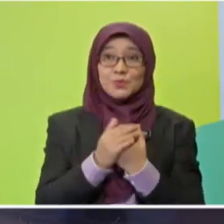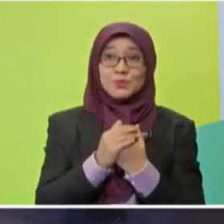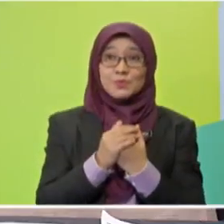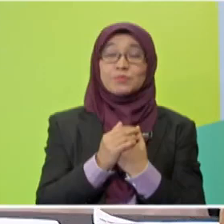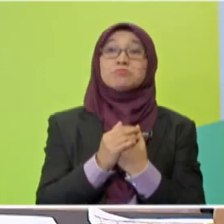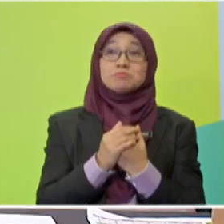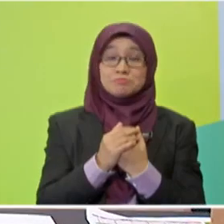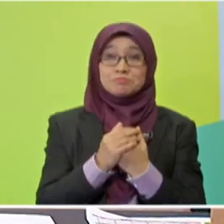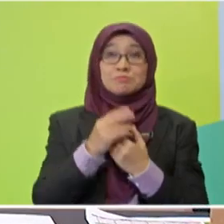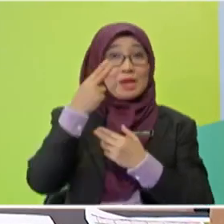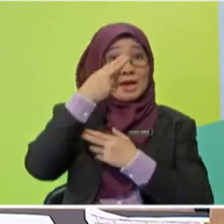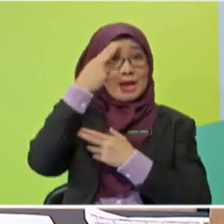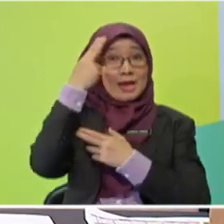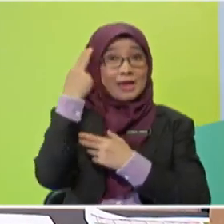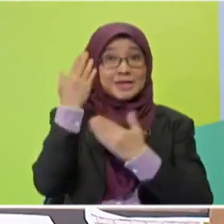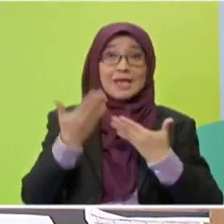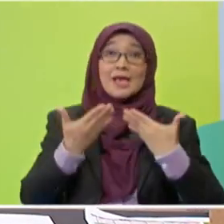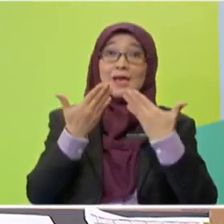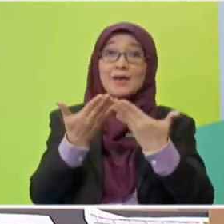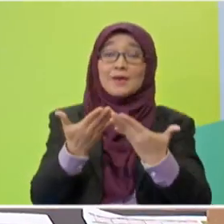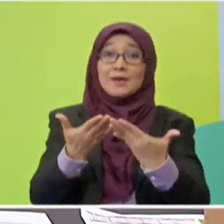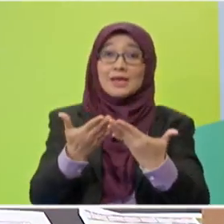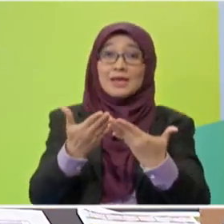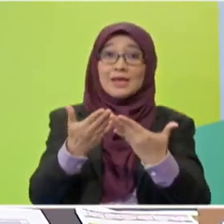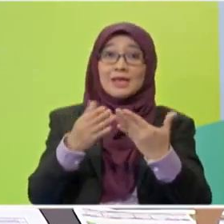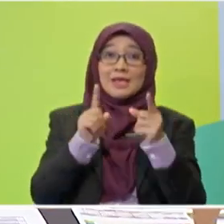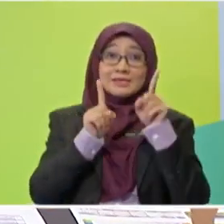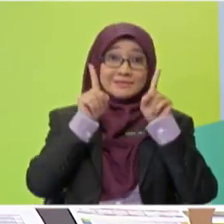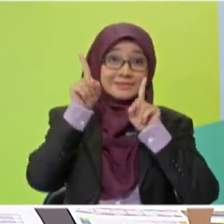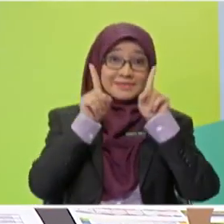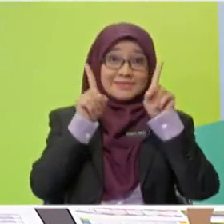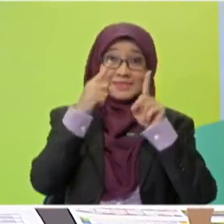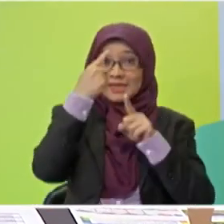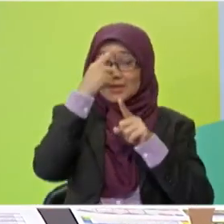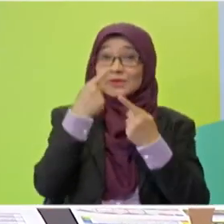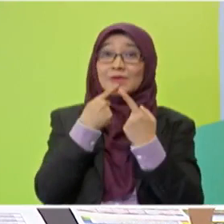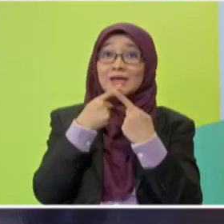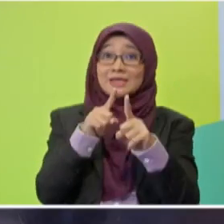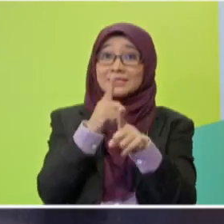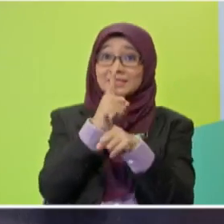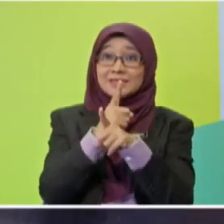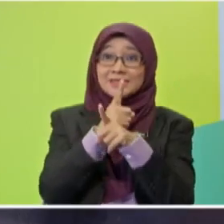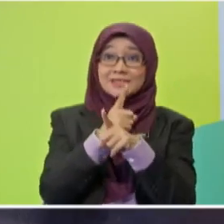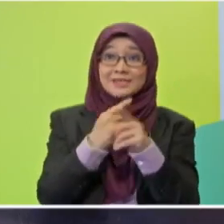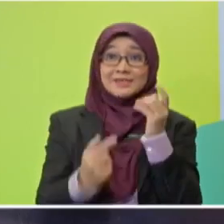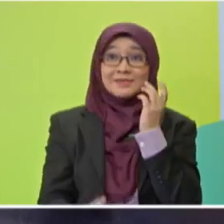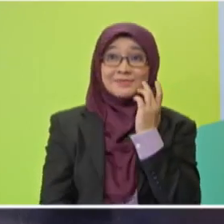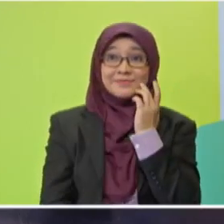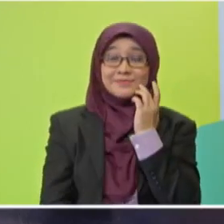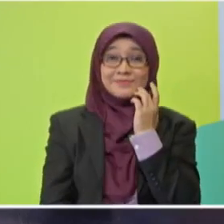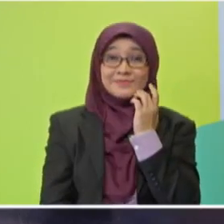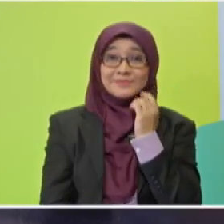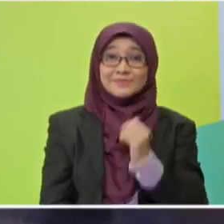here. Big hearts for all your excellent answers. Jeshira. Okay. How about Desiga and Kadim? Yes. Are you trying out